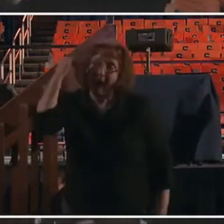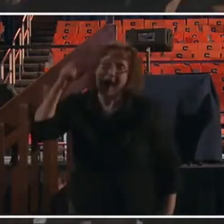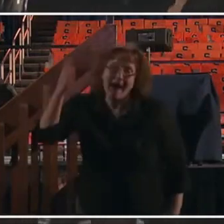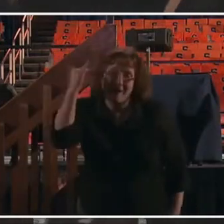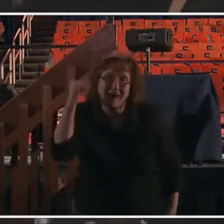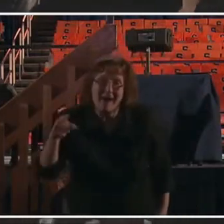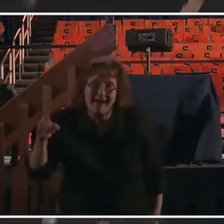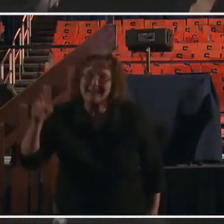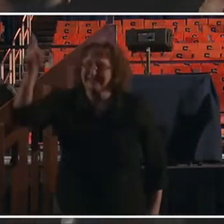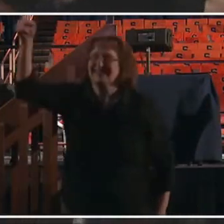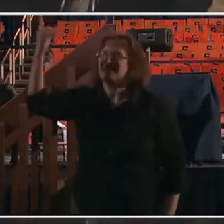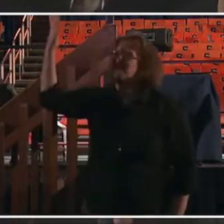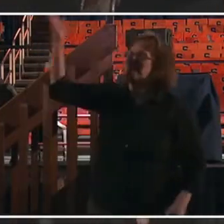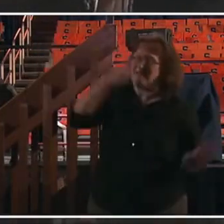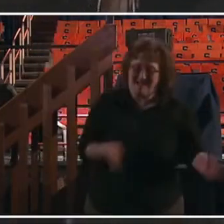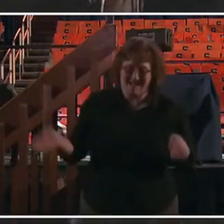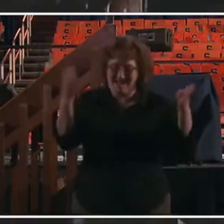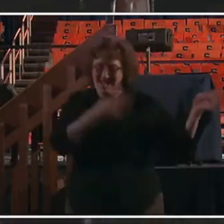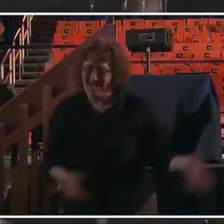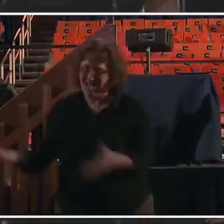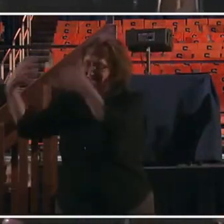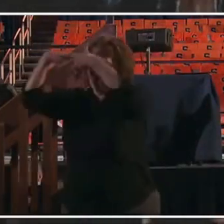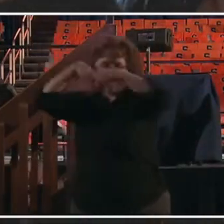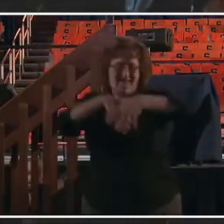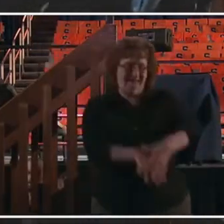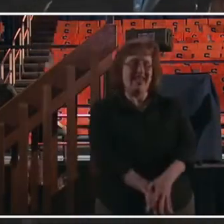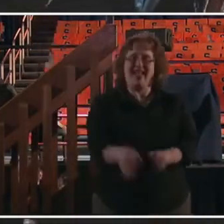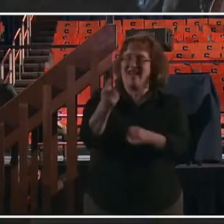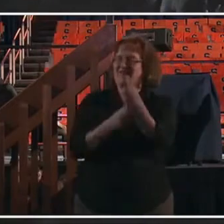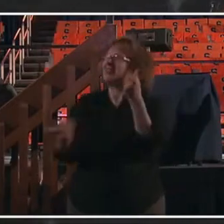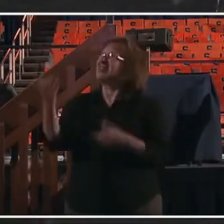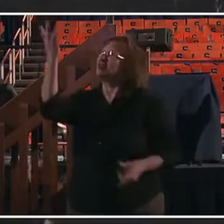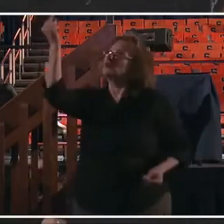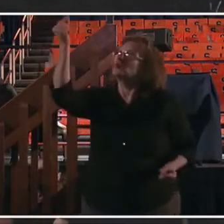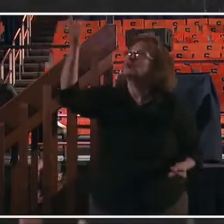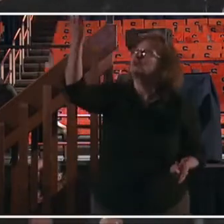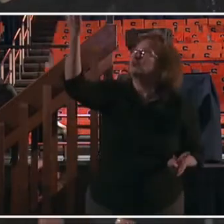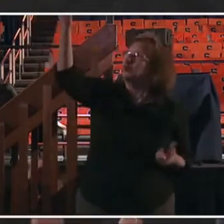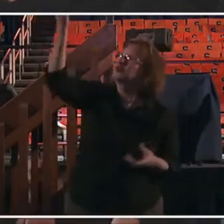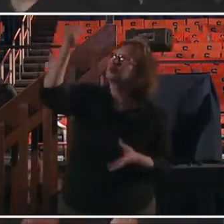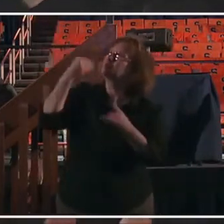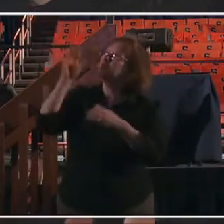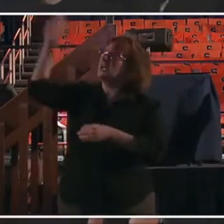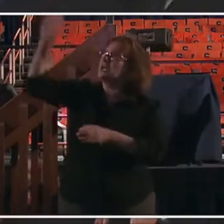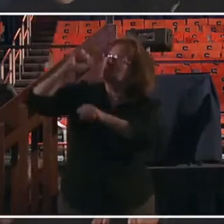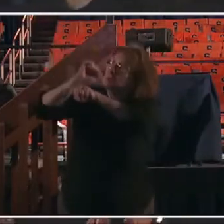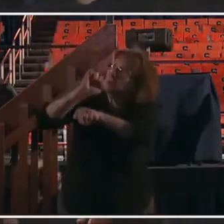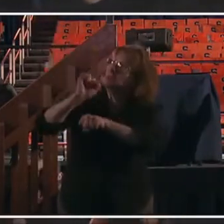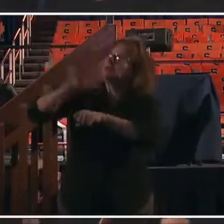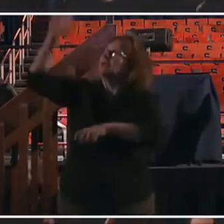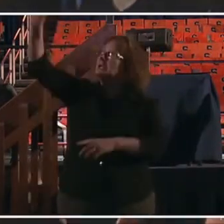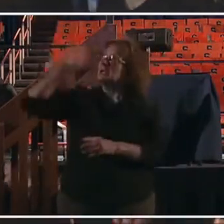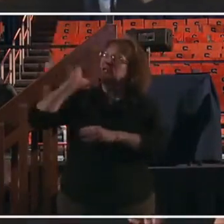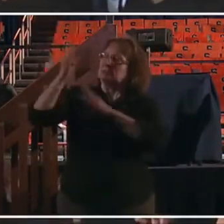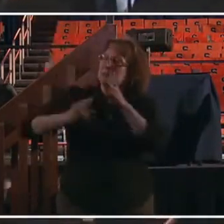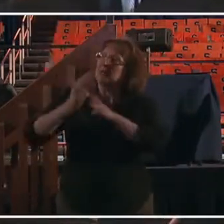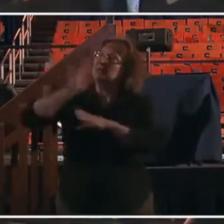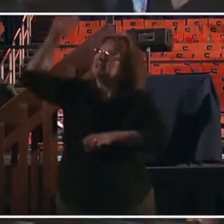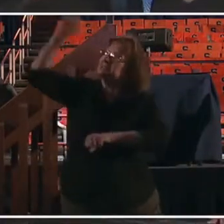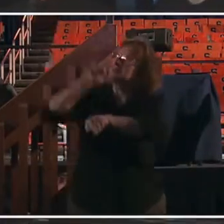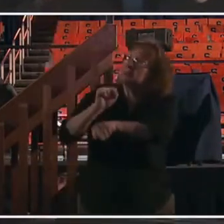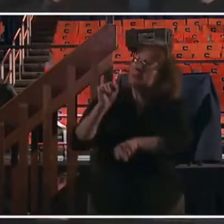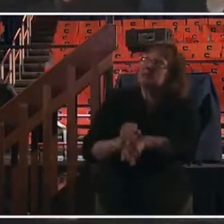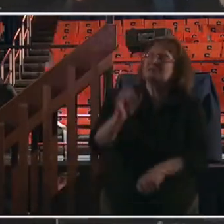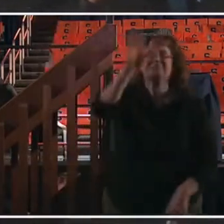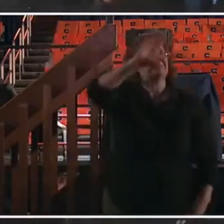Every little thing is working for me. It's working for me. It's working for me. I don't